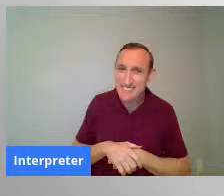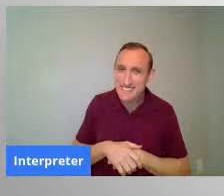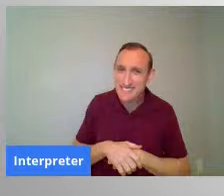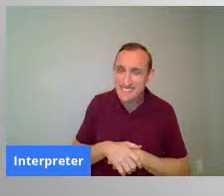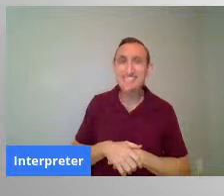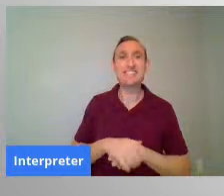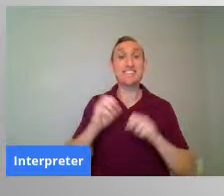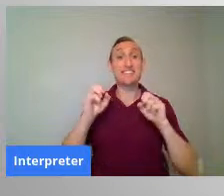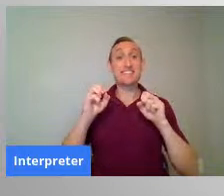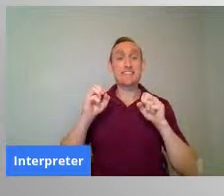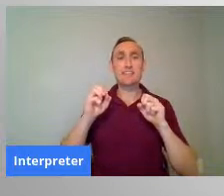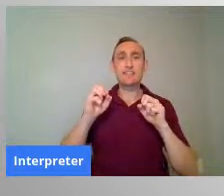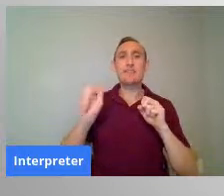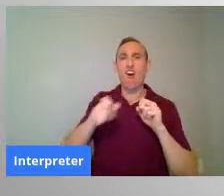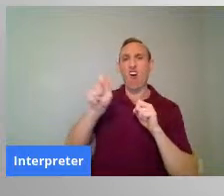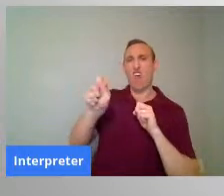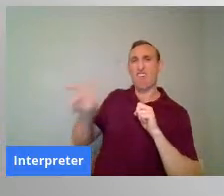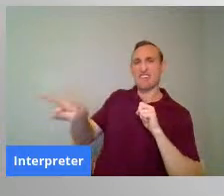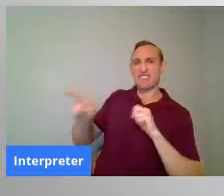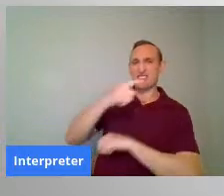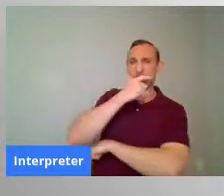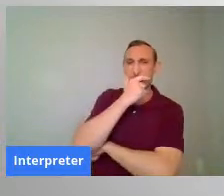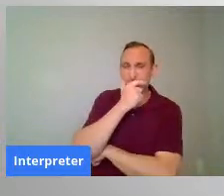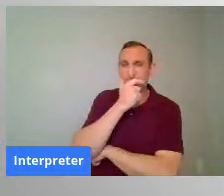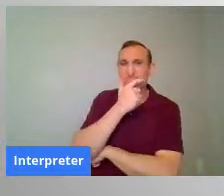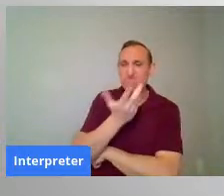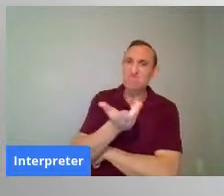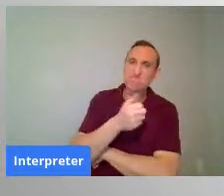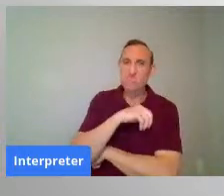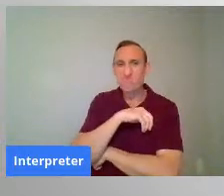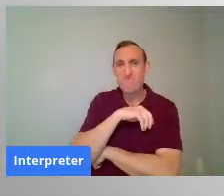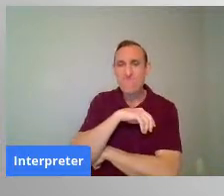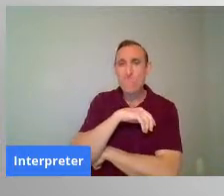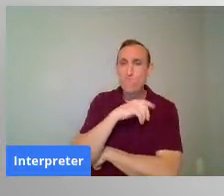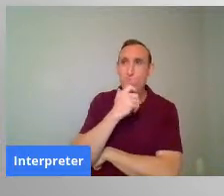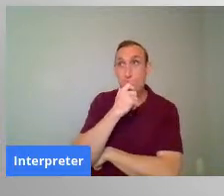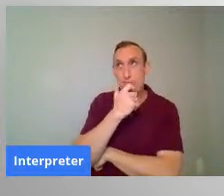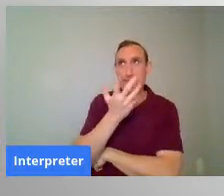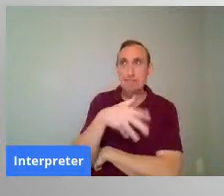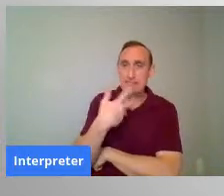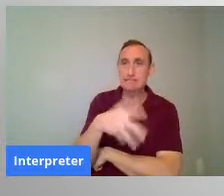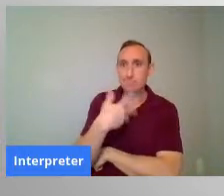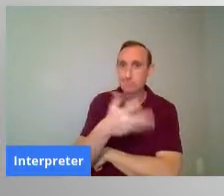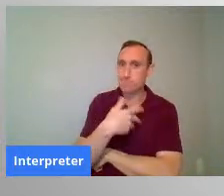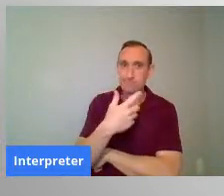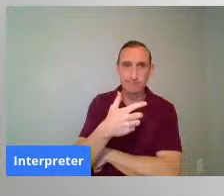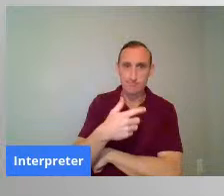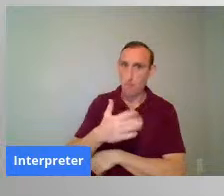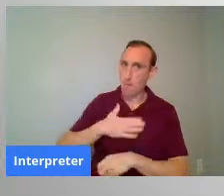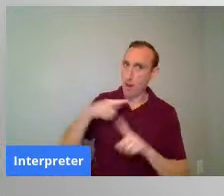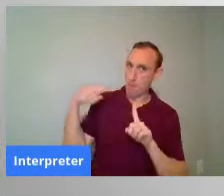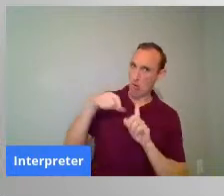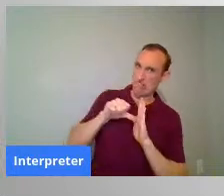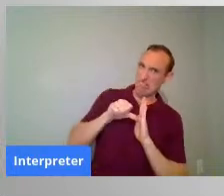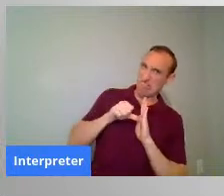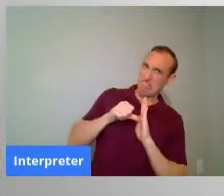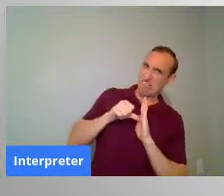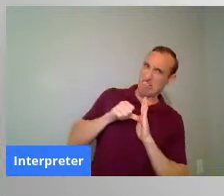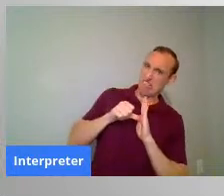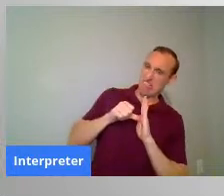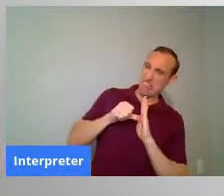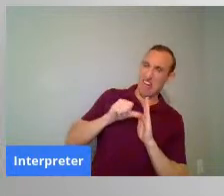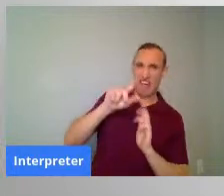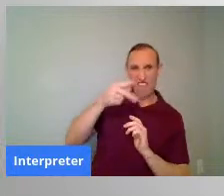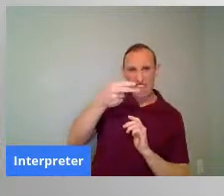So I think I'm going to keep trying to push back on this idea of this phased in